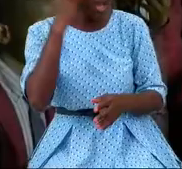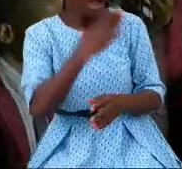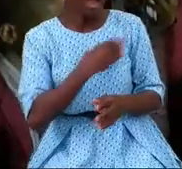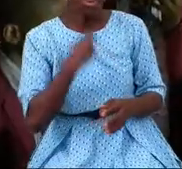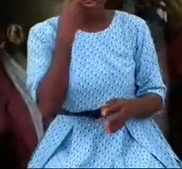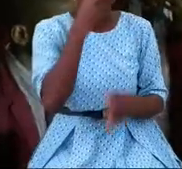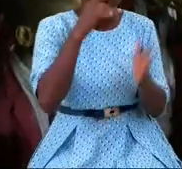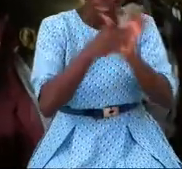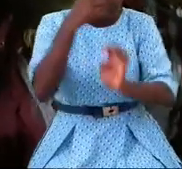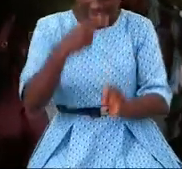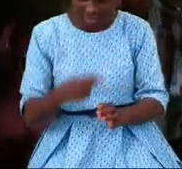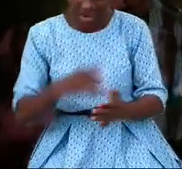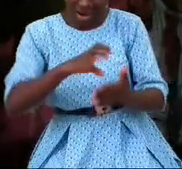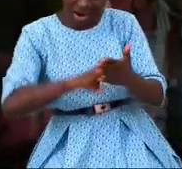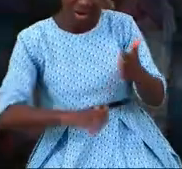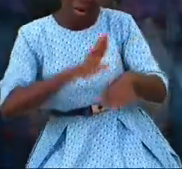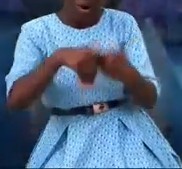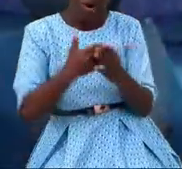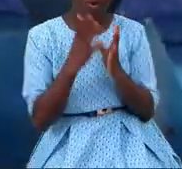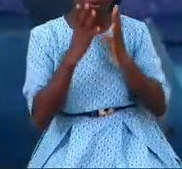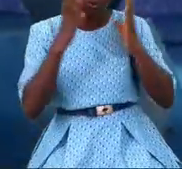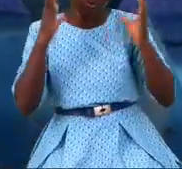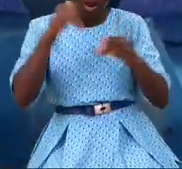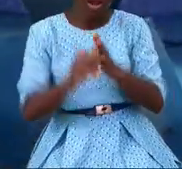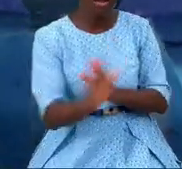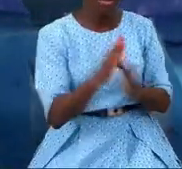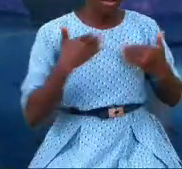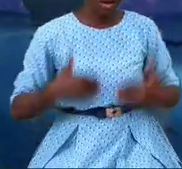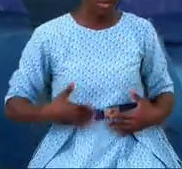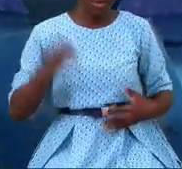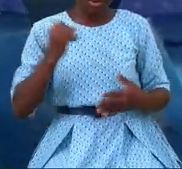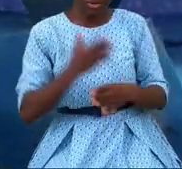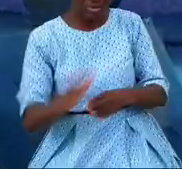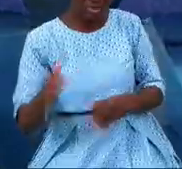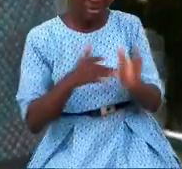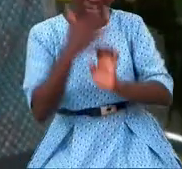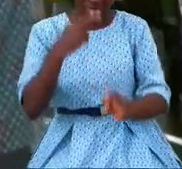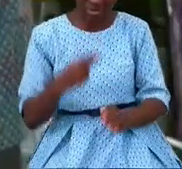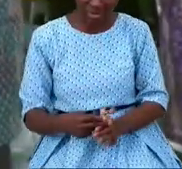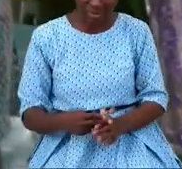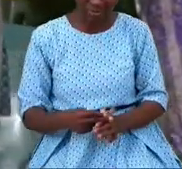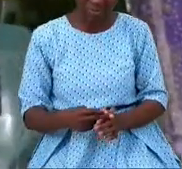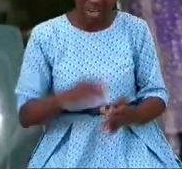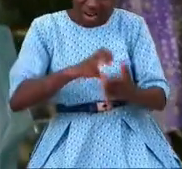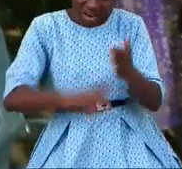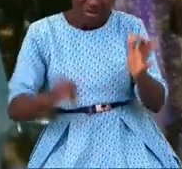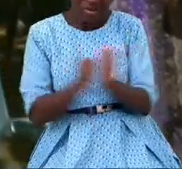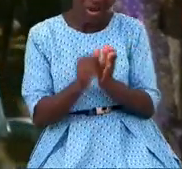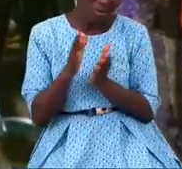tumor away. HIV AIDS be healed in Jesus' name.